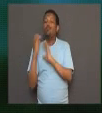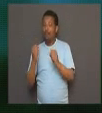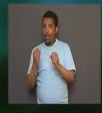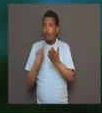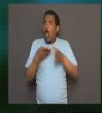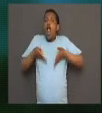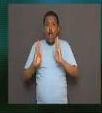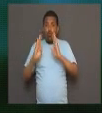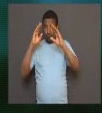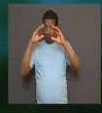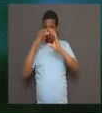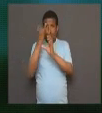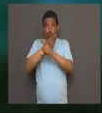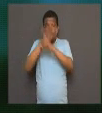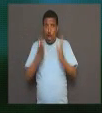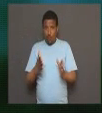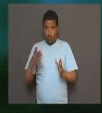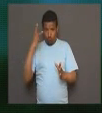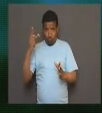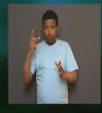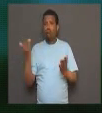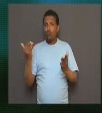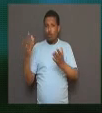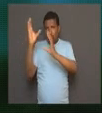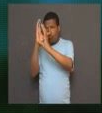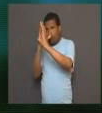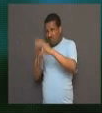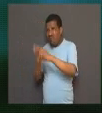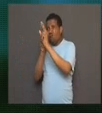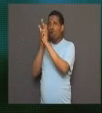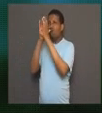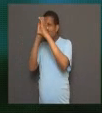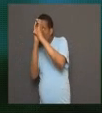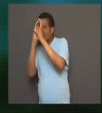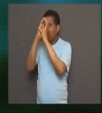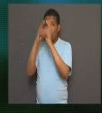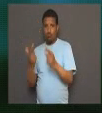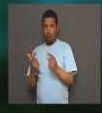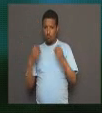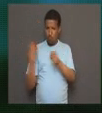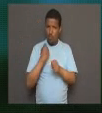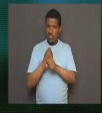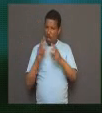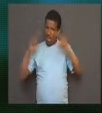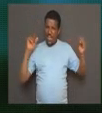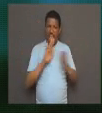the geographer or surveyor to work very